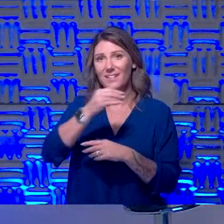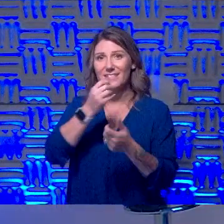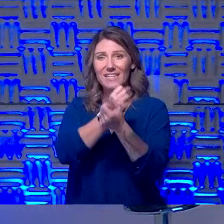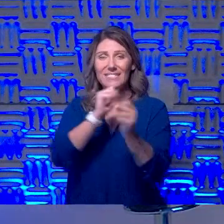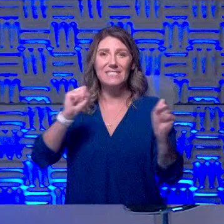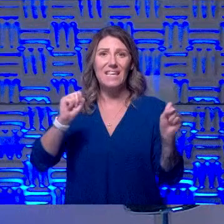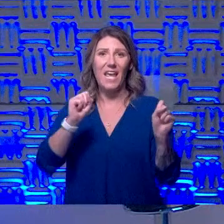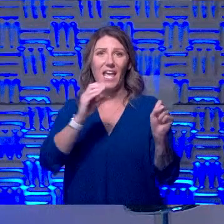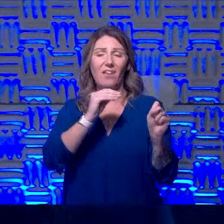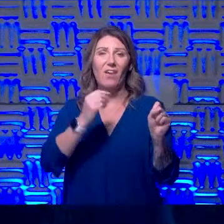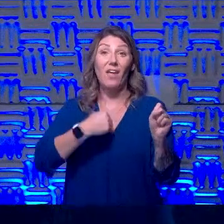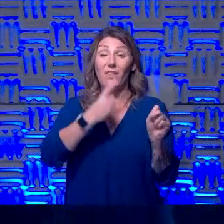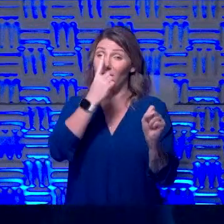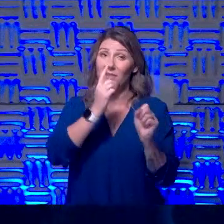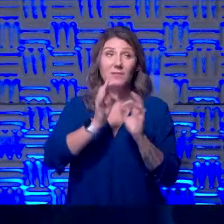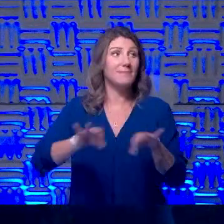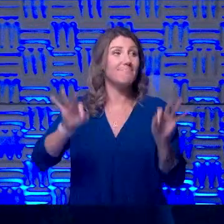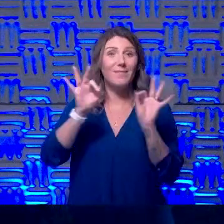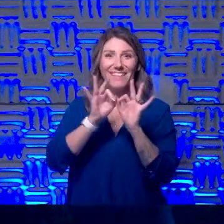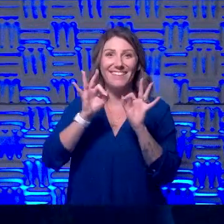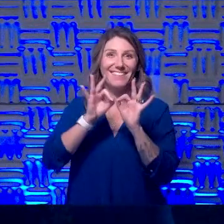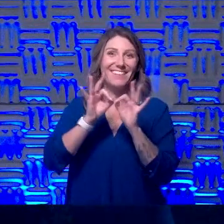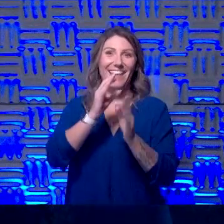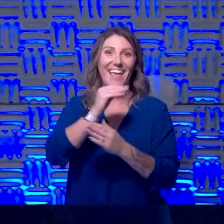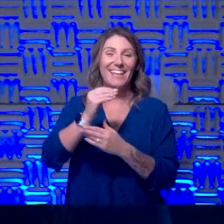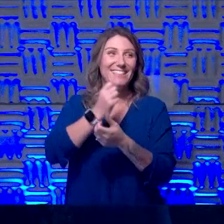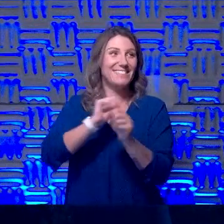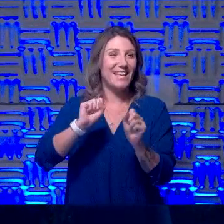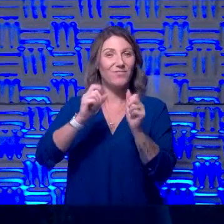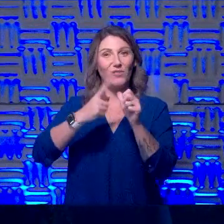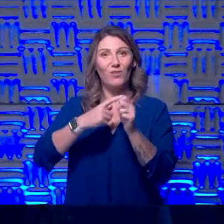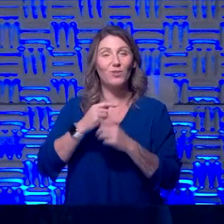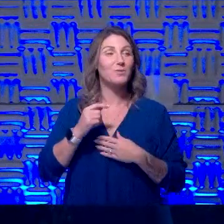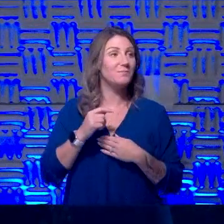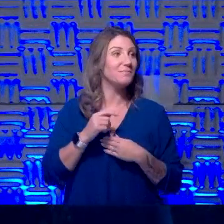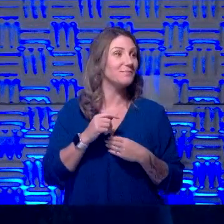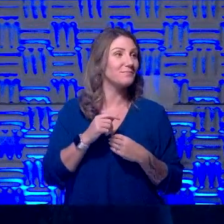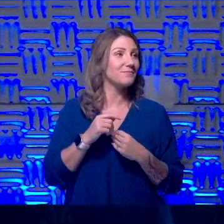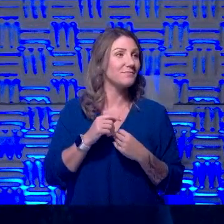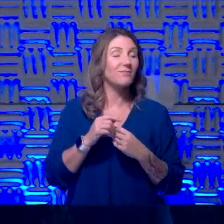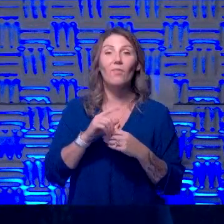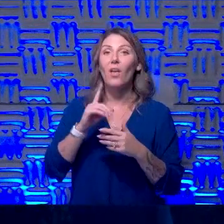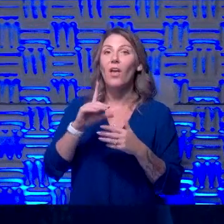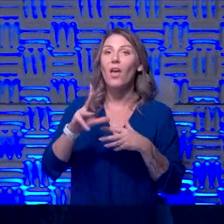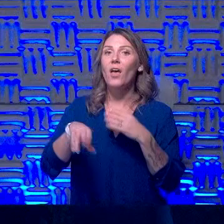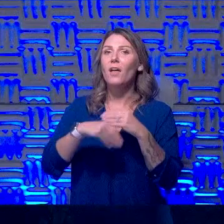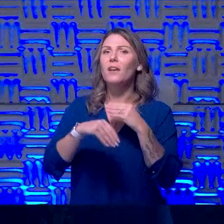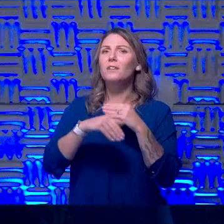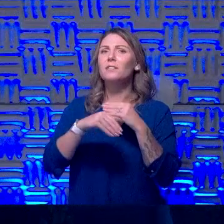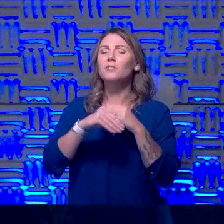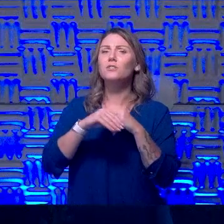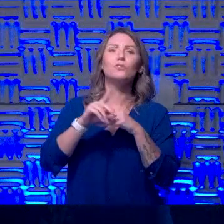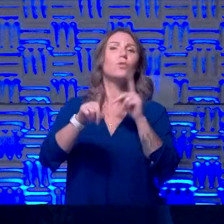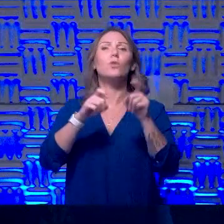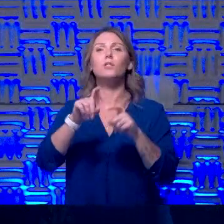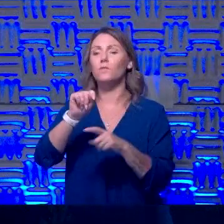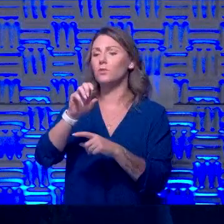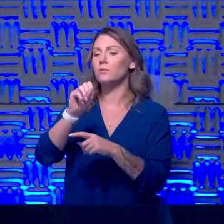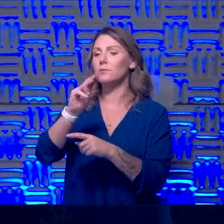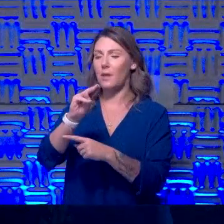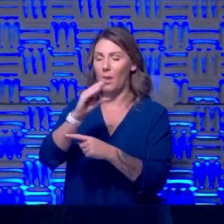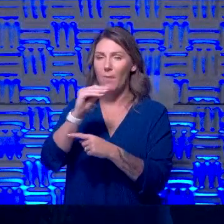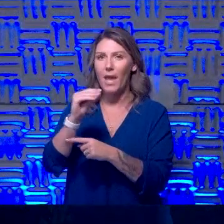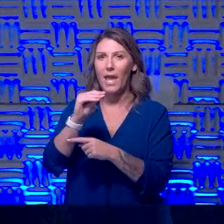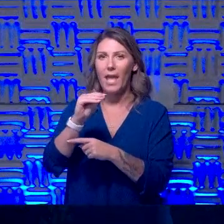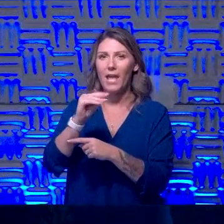safe, and I think that's the key, is we're trying to put safety first. Yeah, okay, another question for Tom and Herb. Do you see